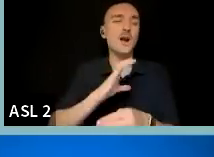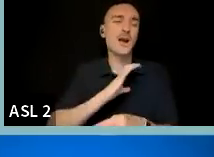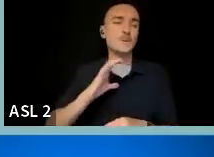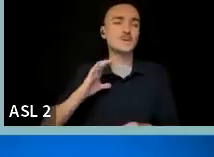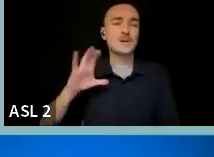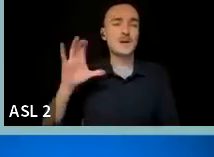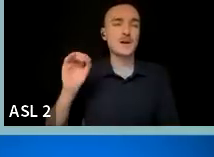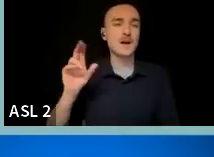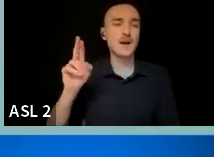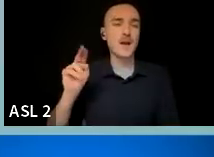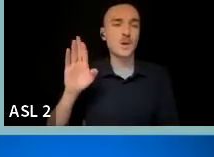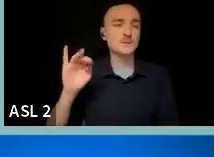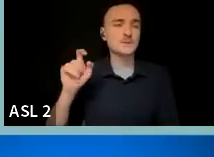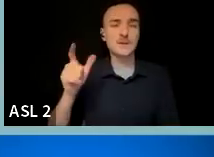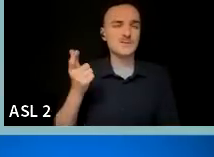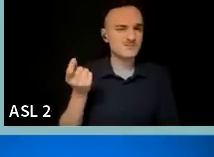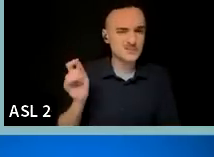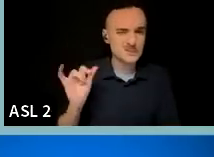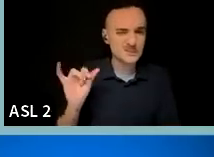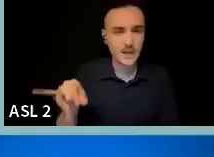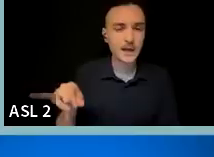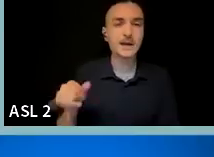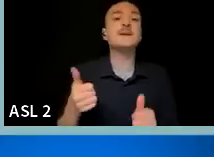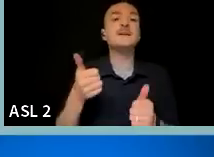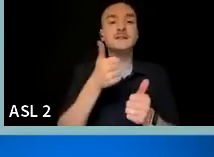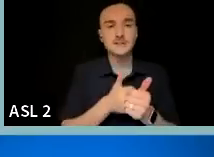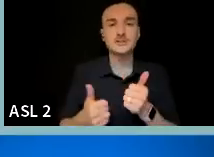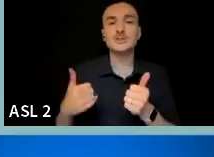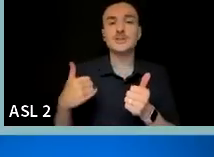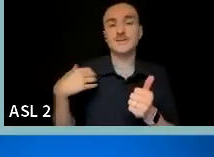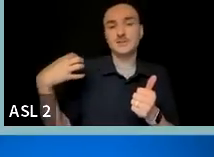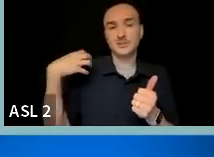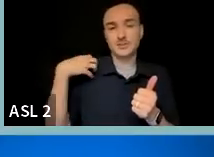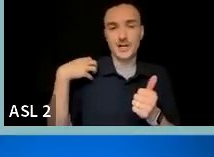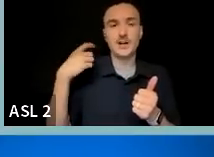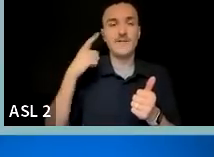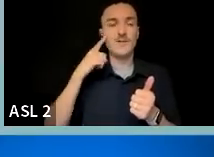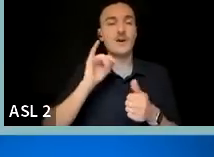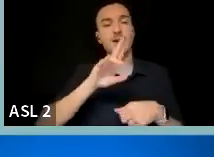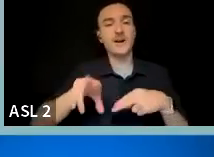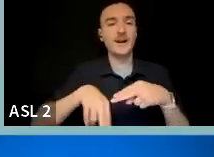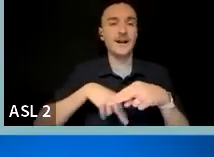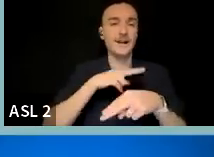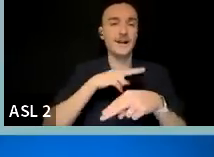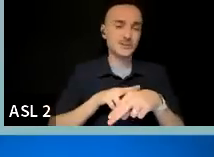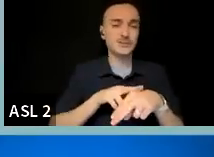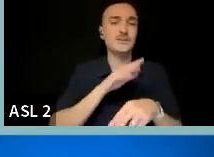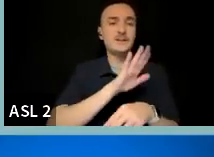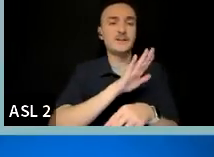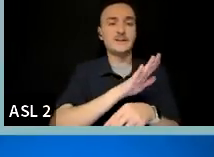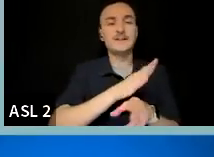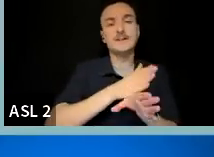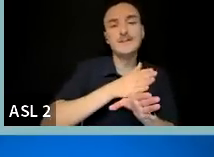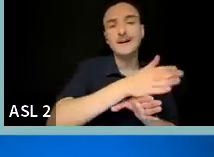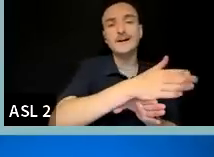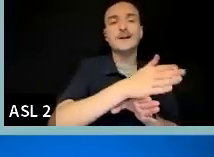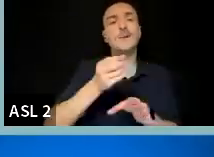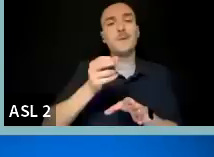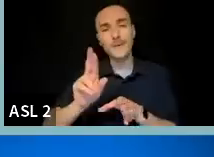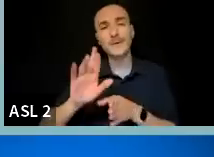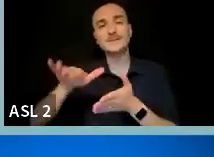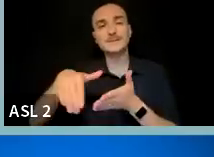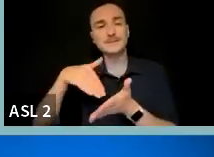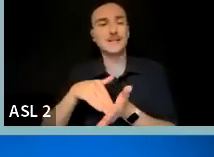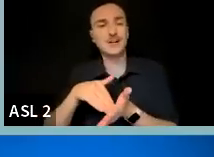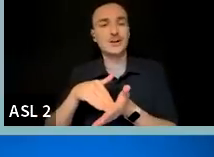director chairs a National Advisory Council for their institute or center. This council recommends applications for funding, but it's